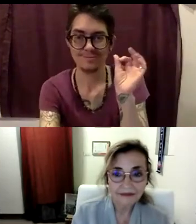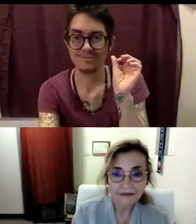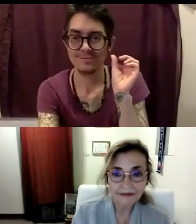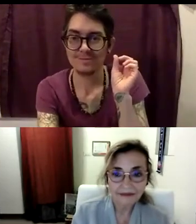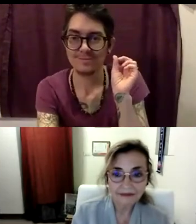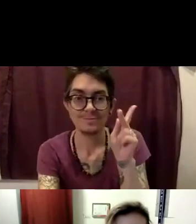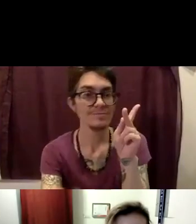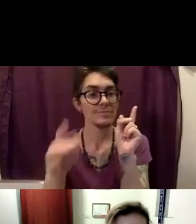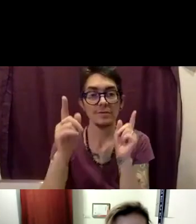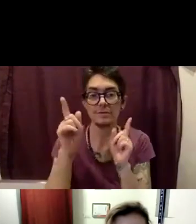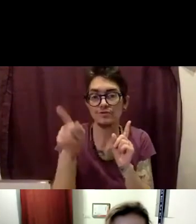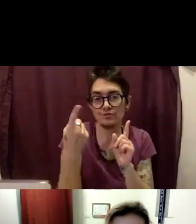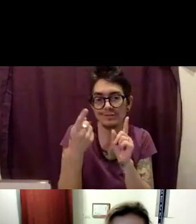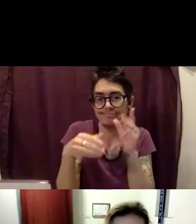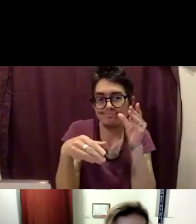Great, thank you.